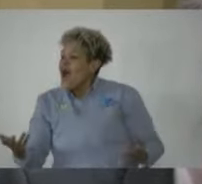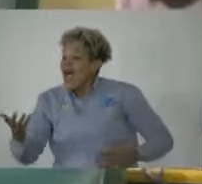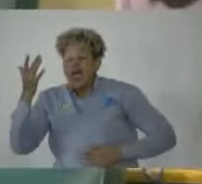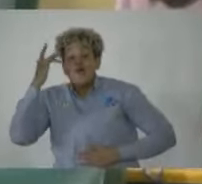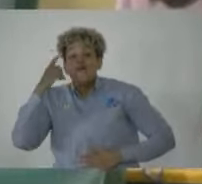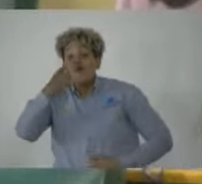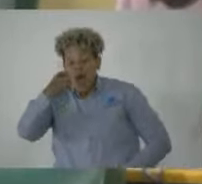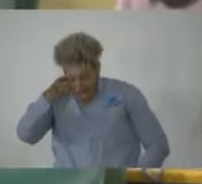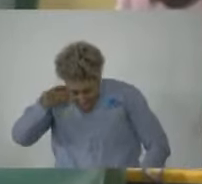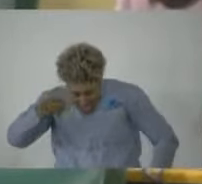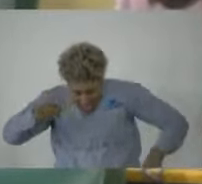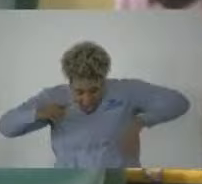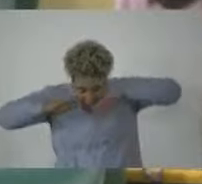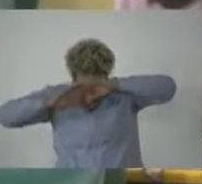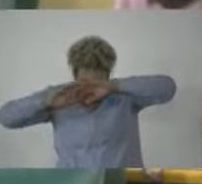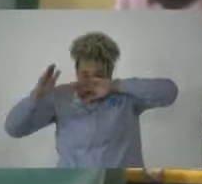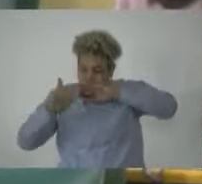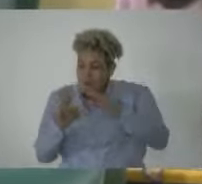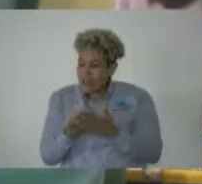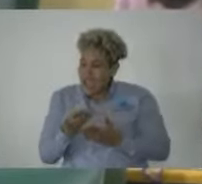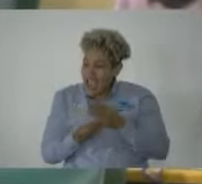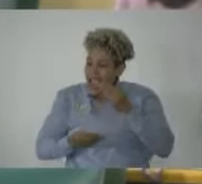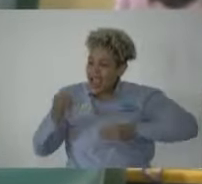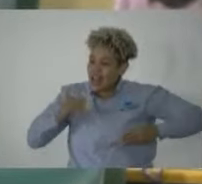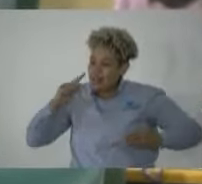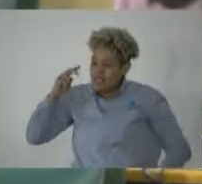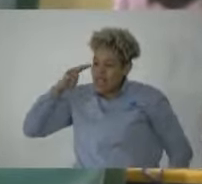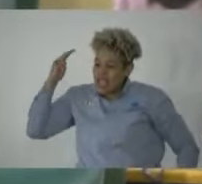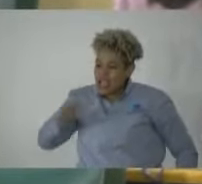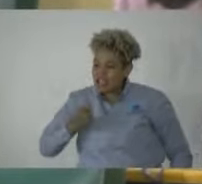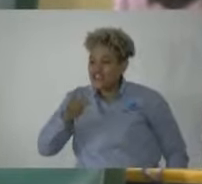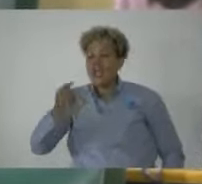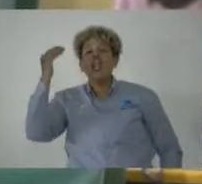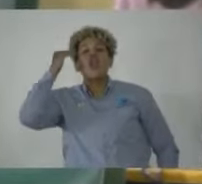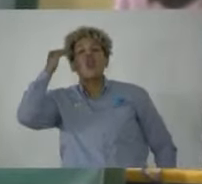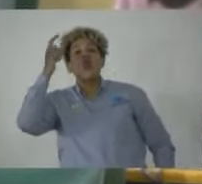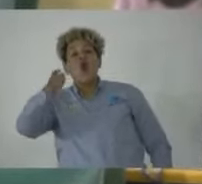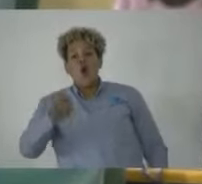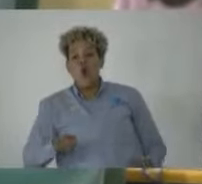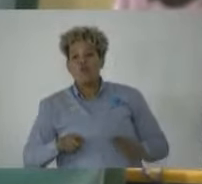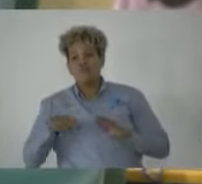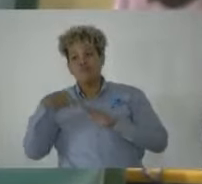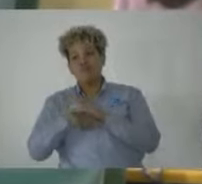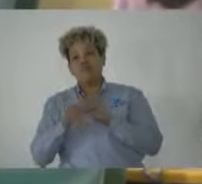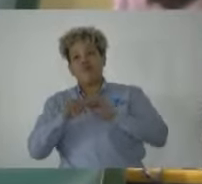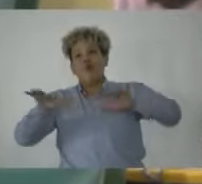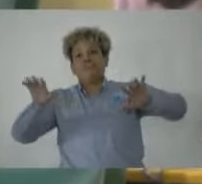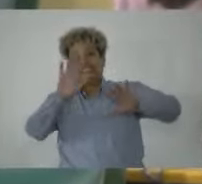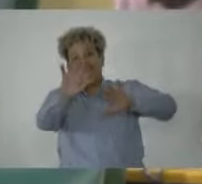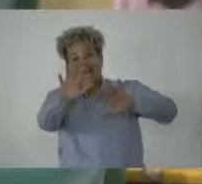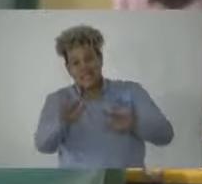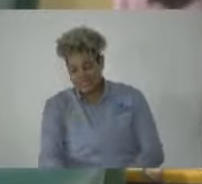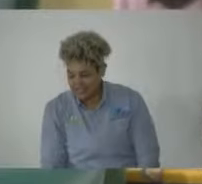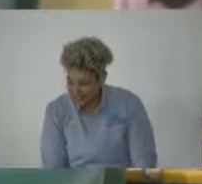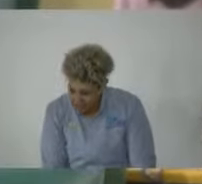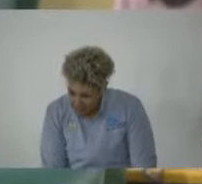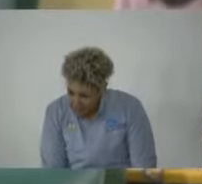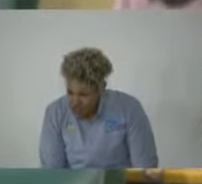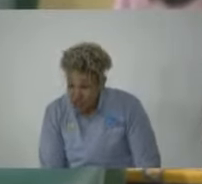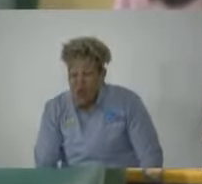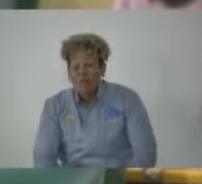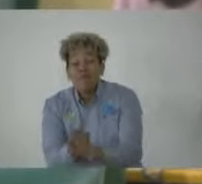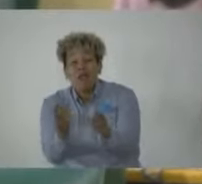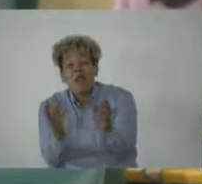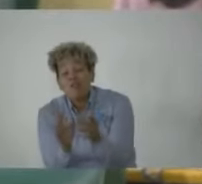because of Jamaica's economic history. They know the potency of that. So it makes them